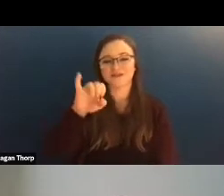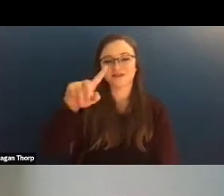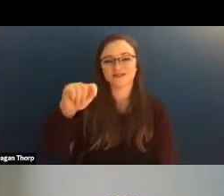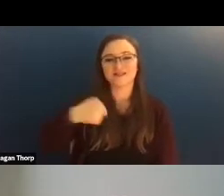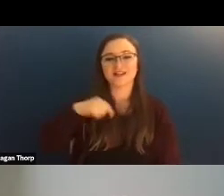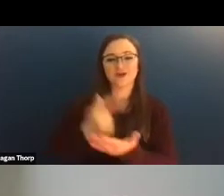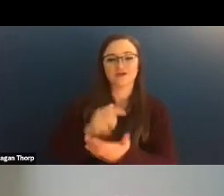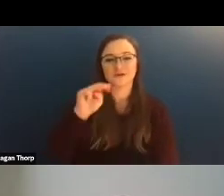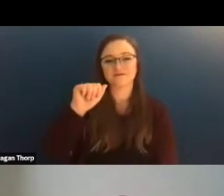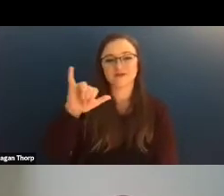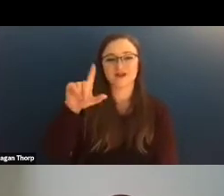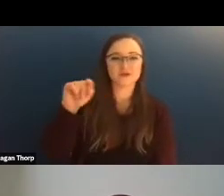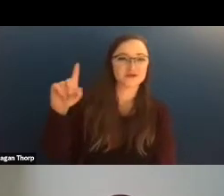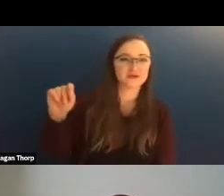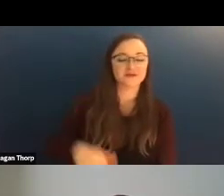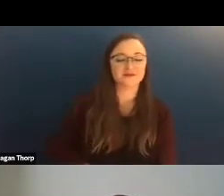Fantastic.